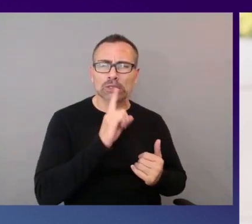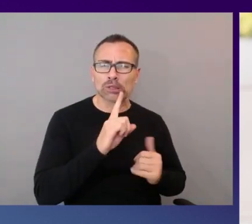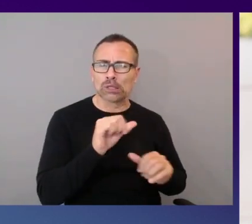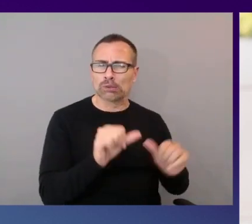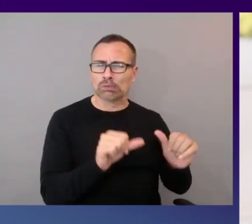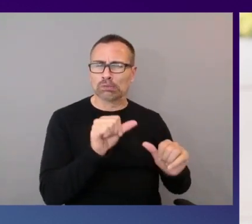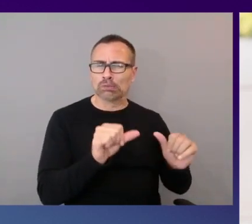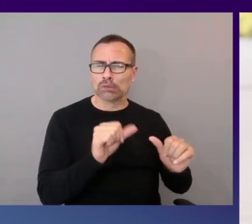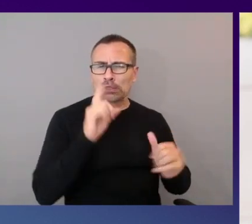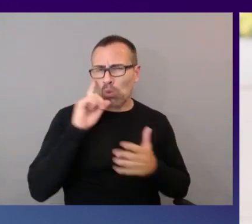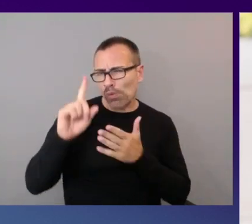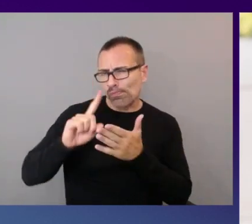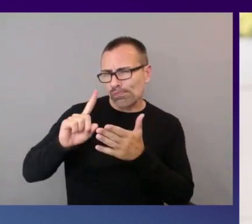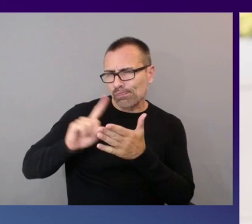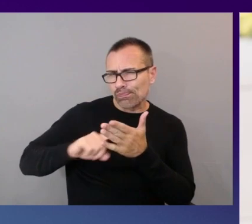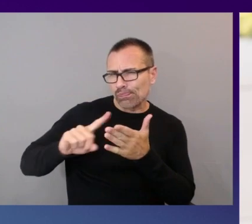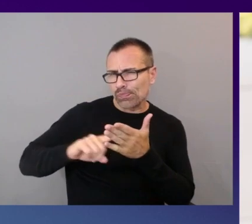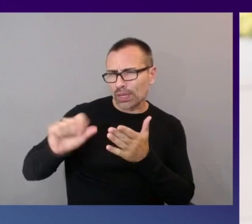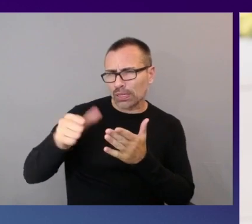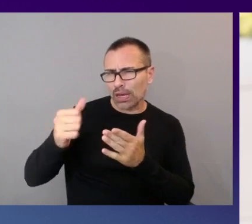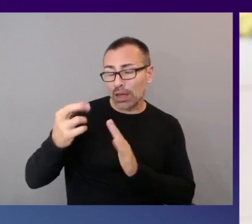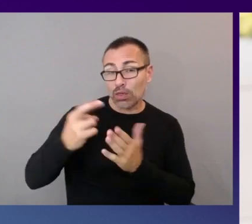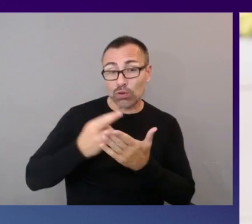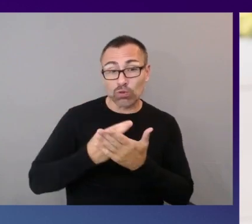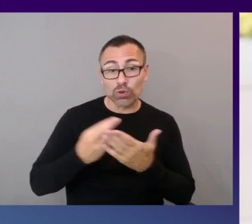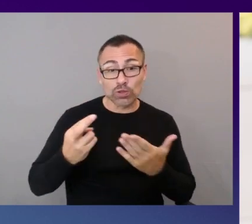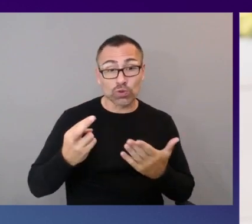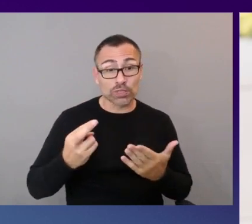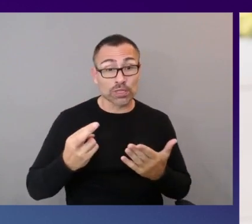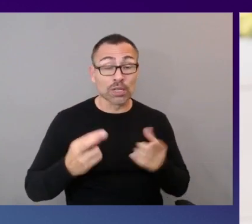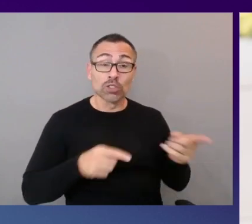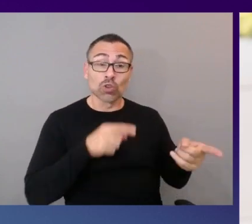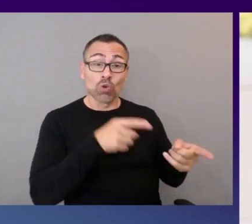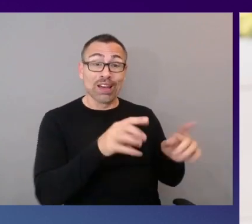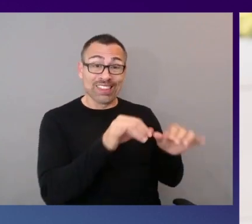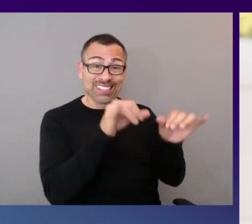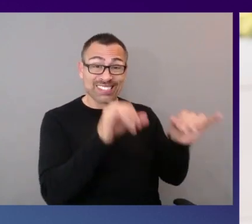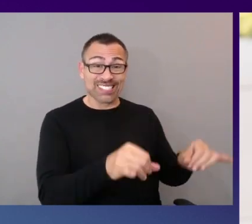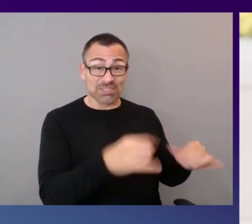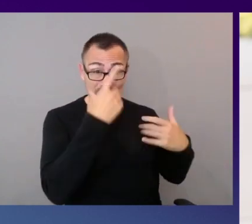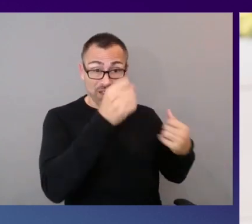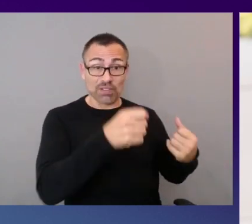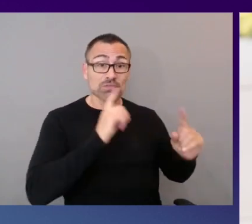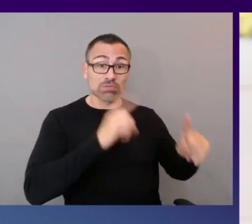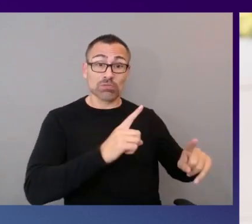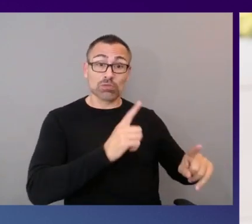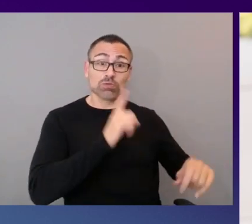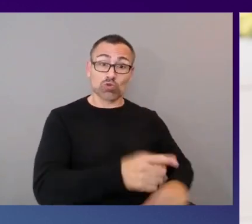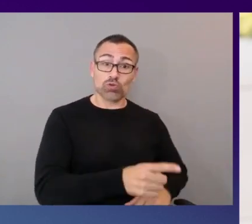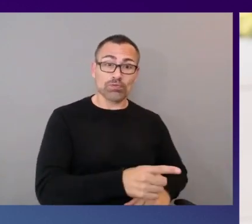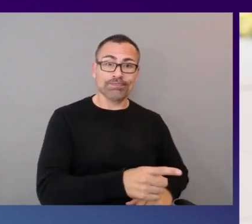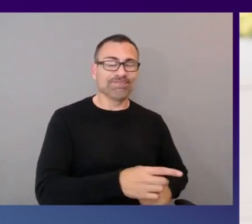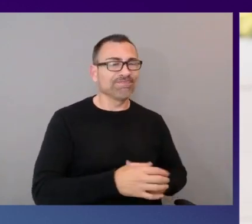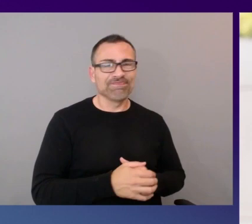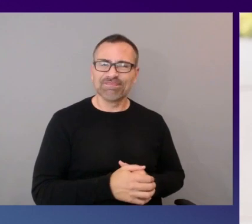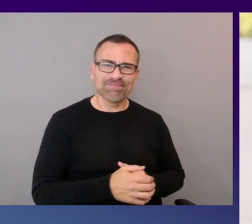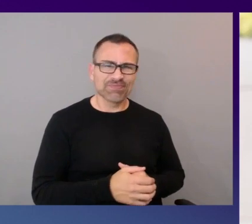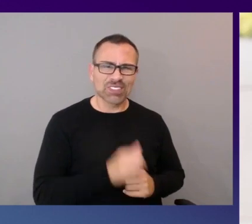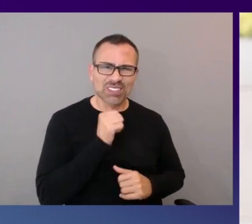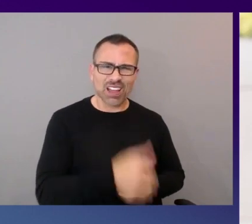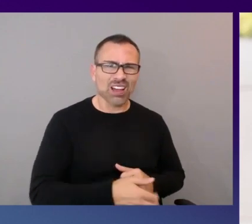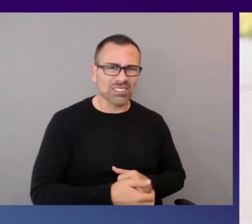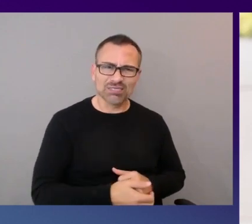that while the system was very confident that that's what the answer in fact was not accurate. As we know, this is